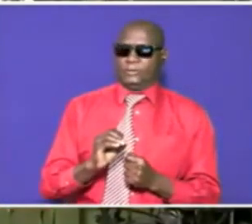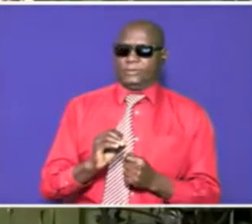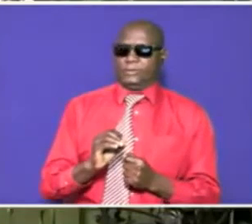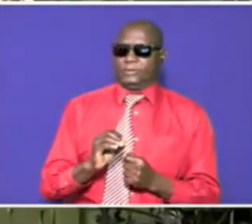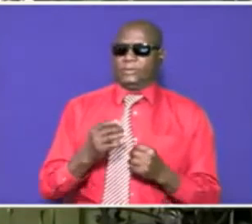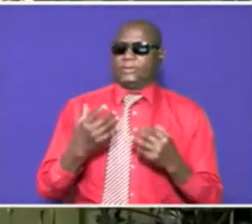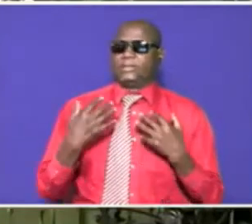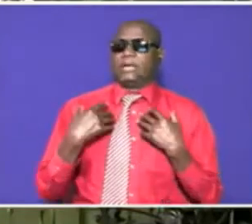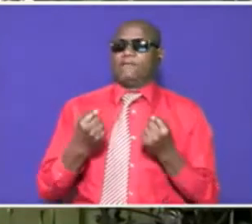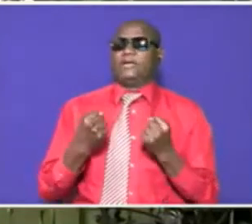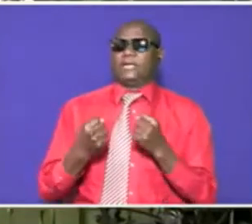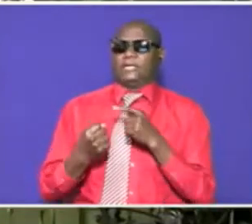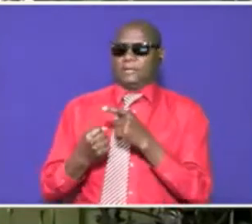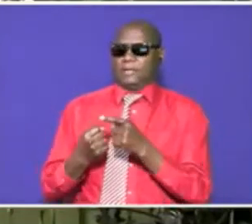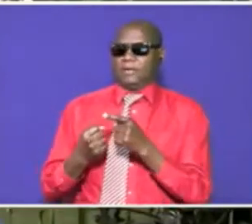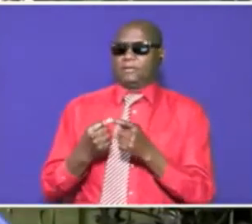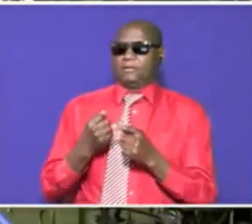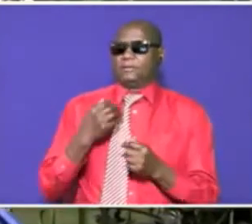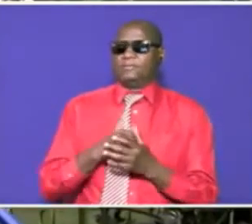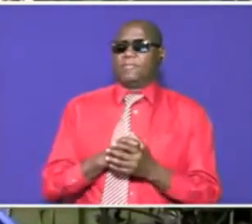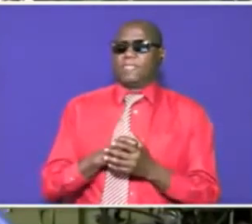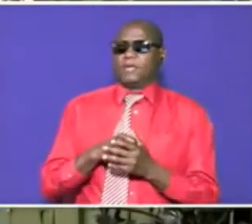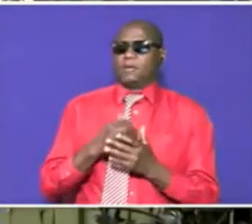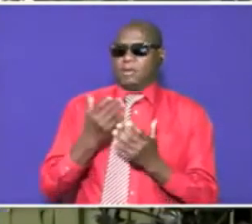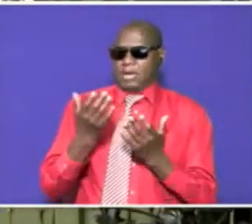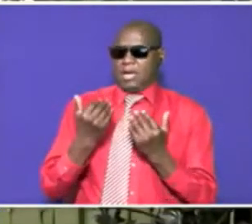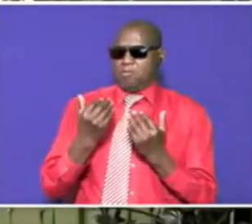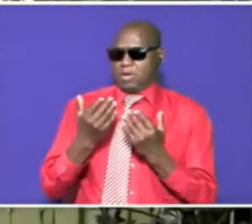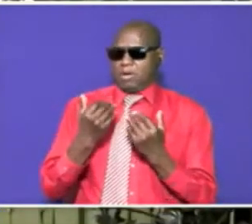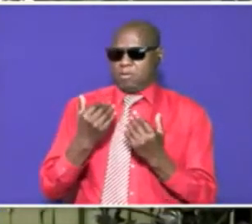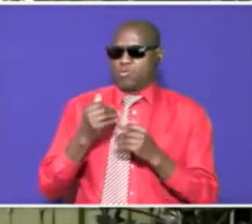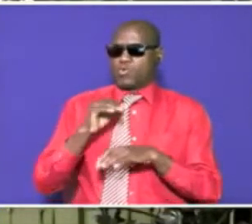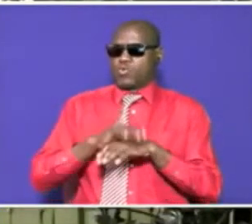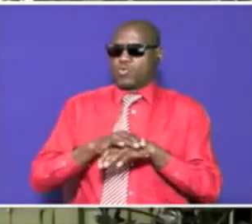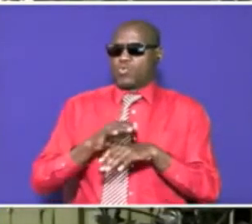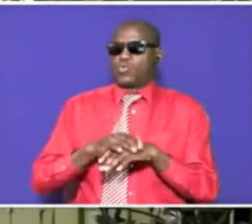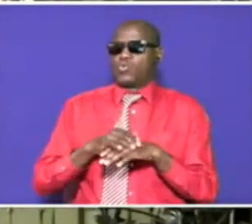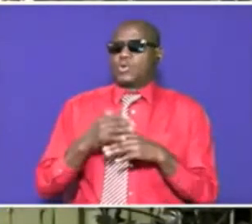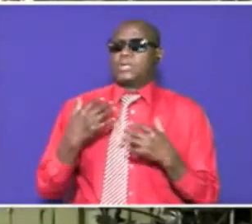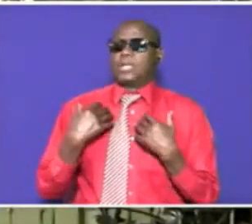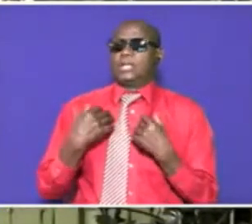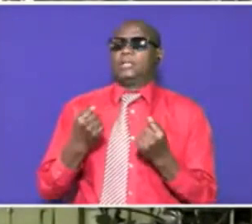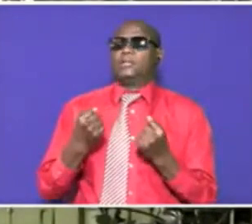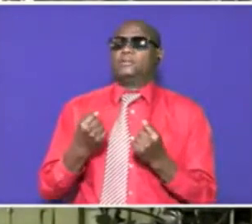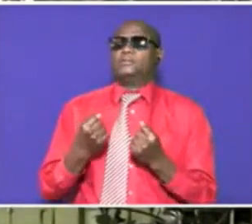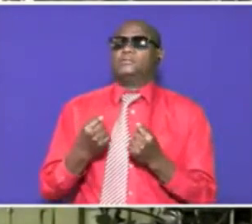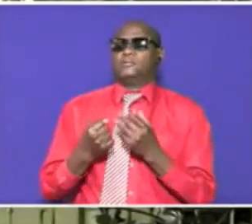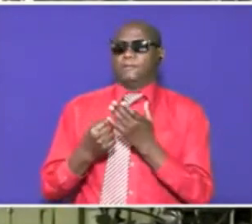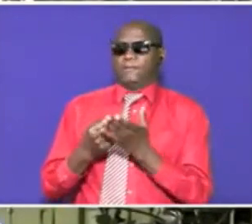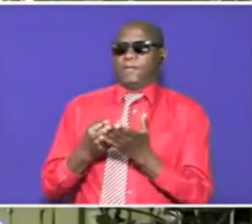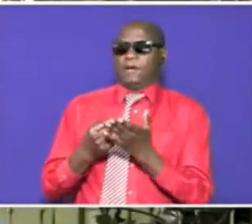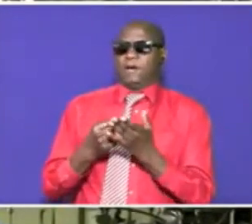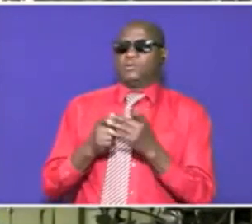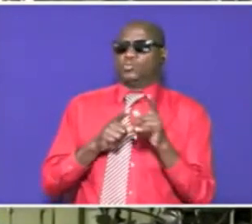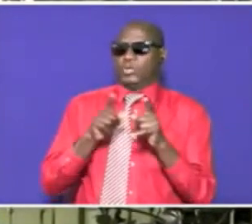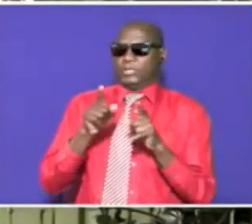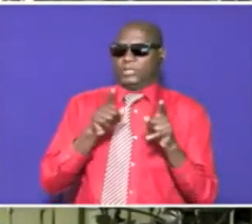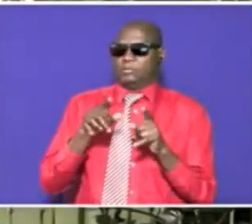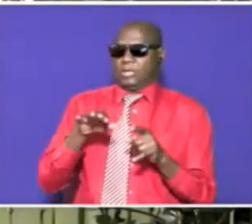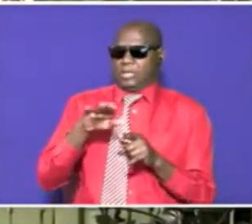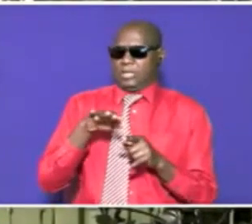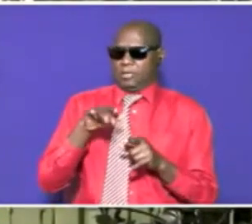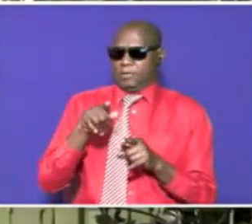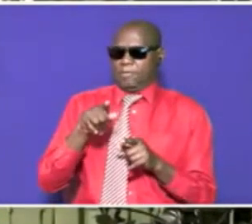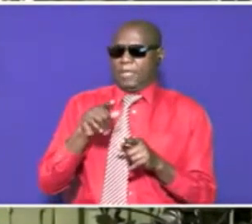terms of going back to the best year numbers. So we are making very good recovery, and we are confident, like our cabinet secretary has been